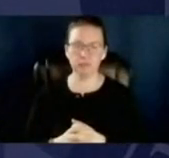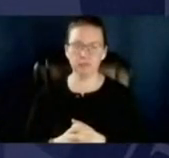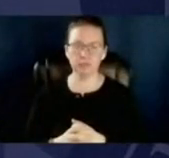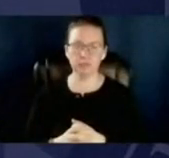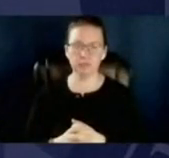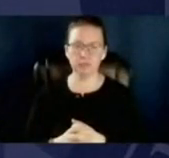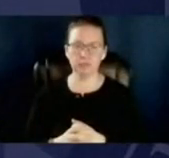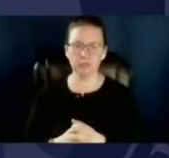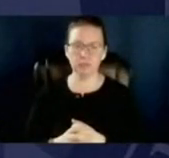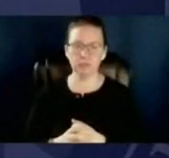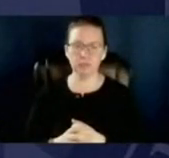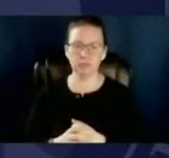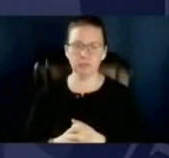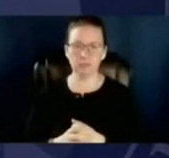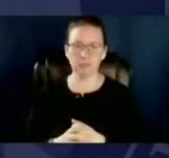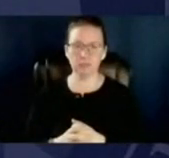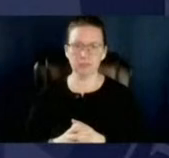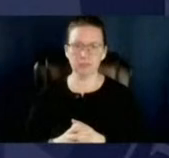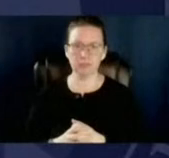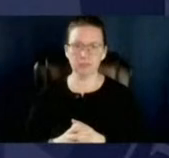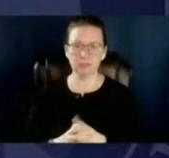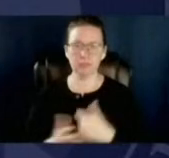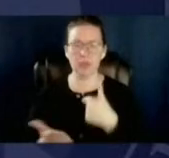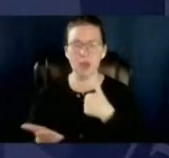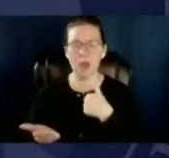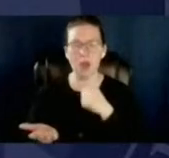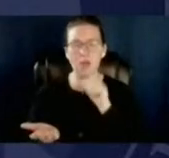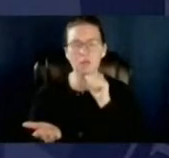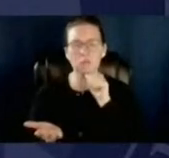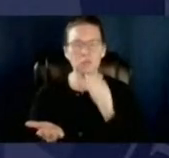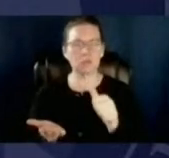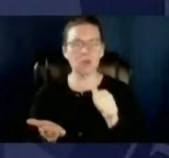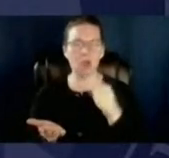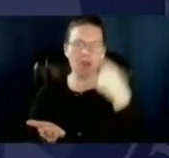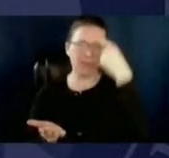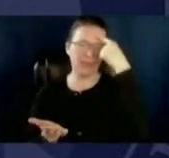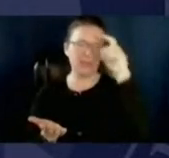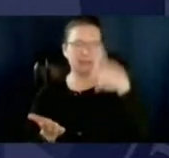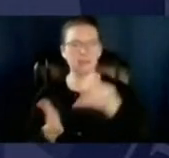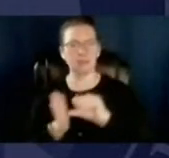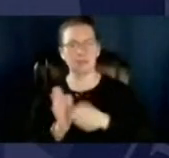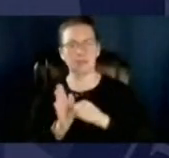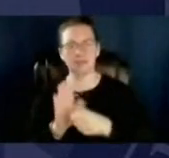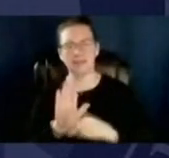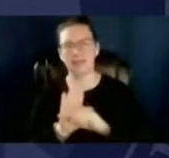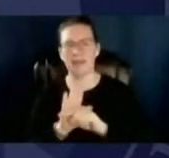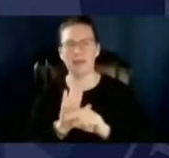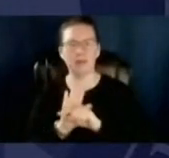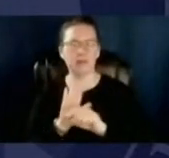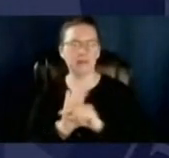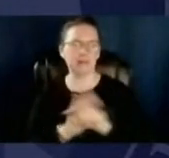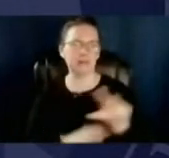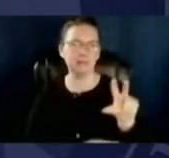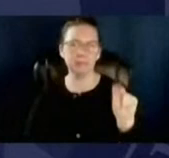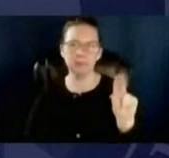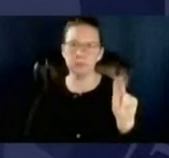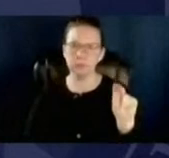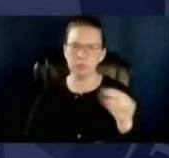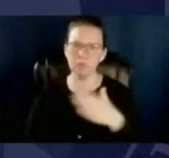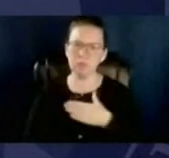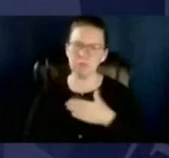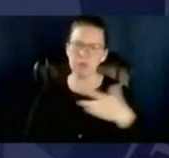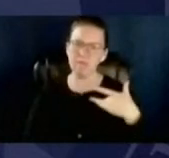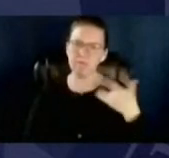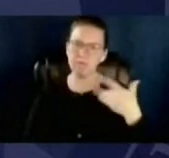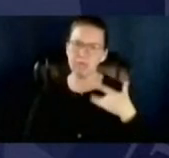I wouldn't overdo the negativism about the global economy. I think countries